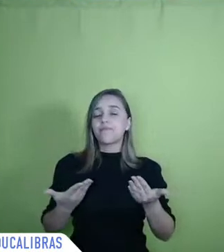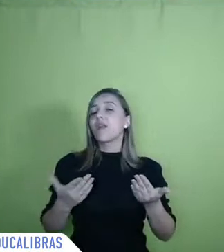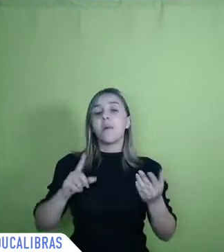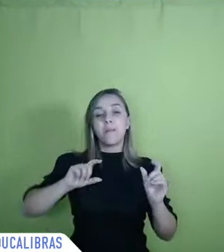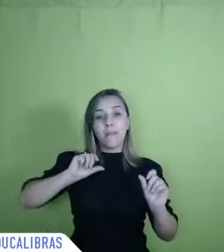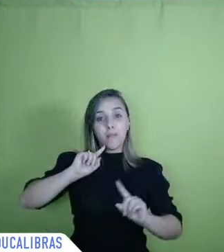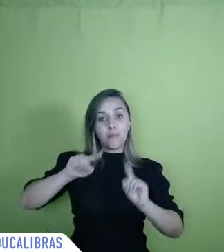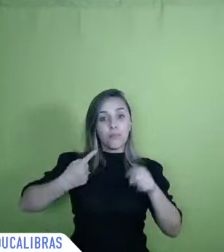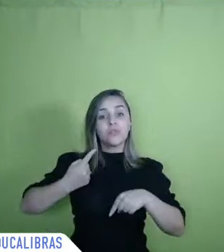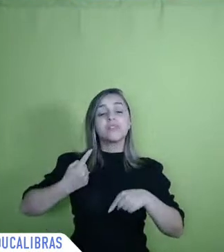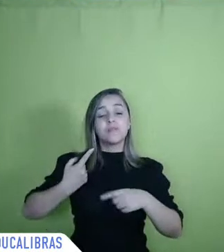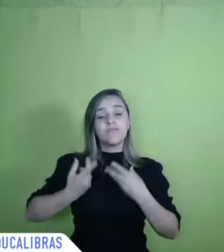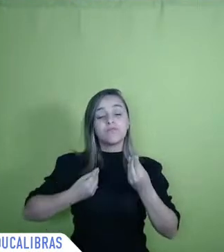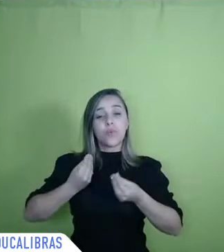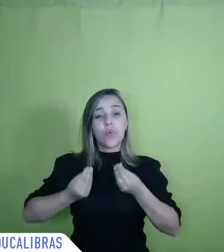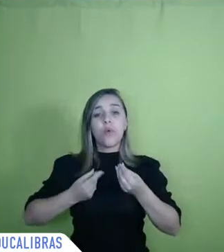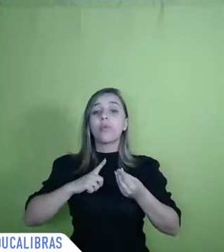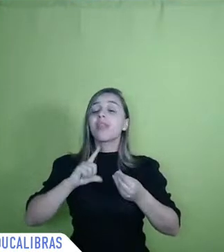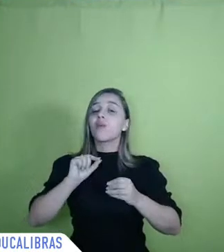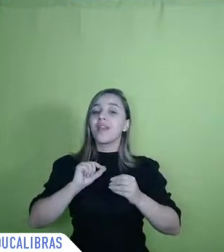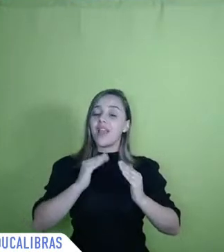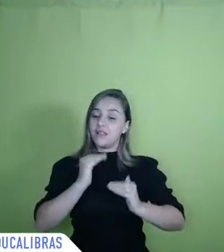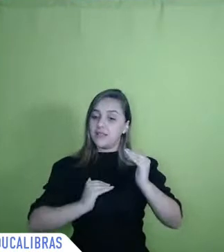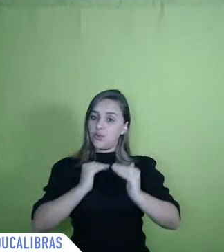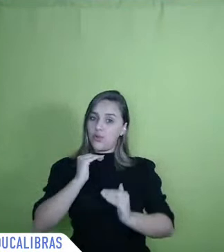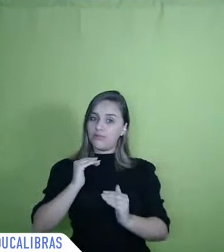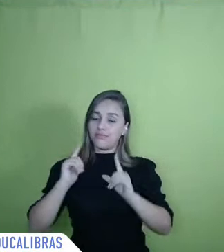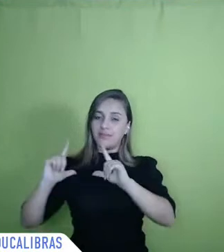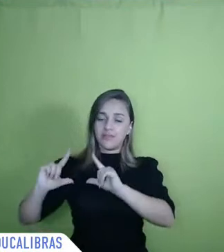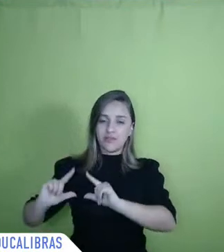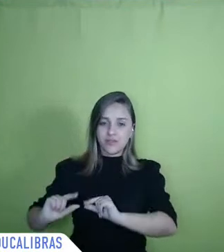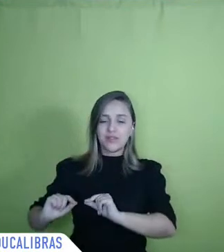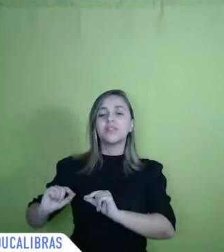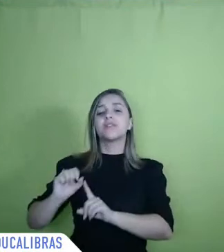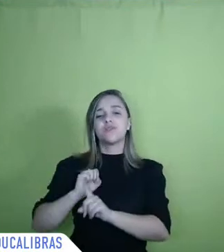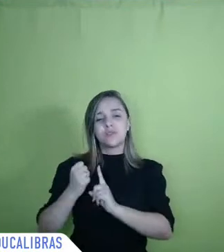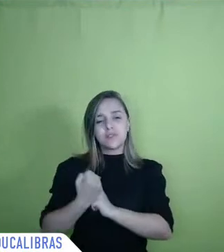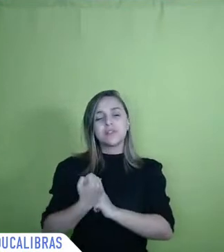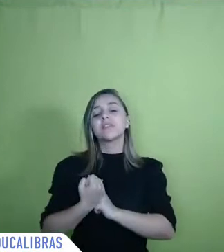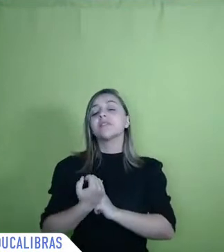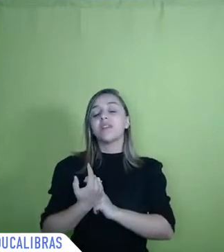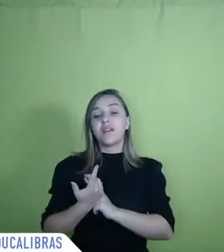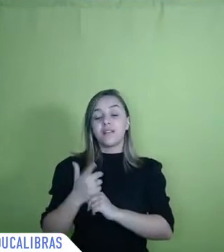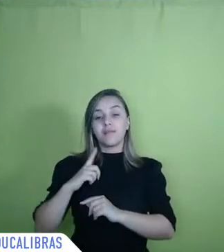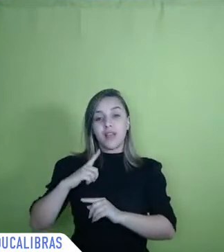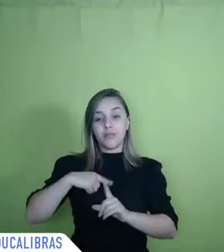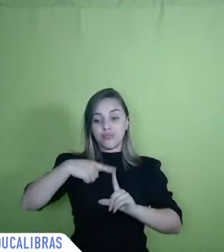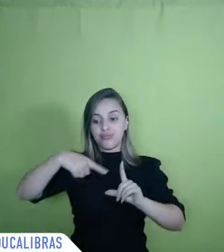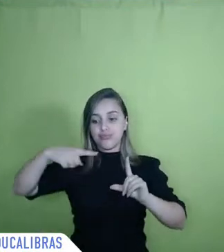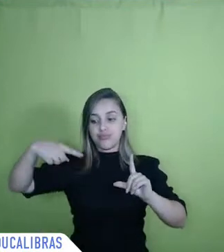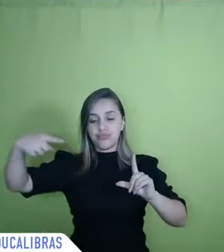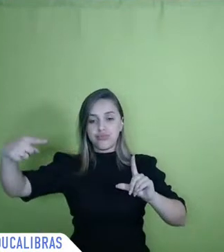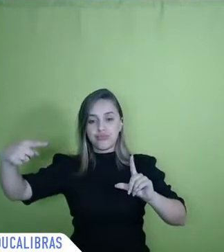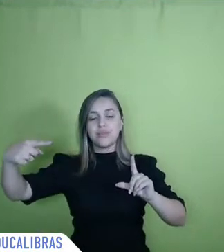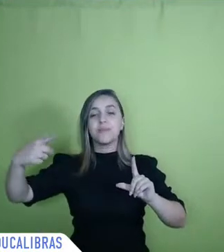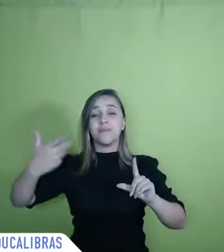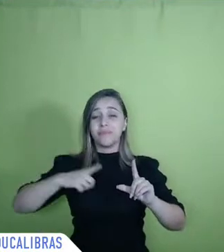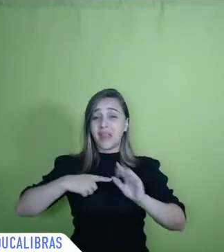still, and a possible reversion of this could bring more